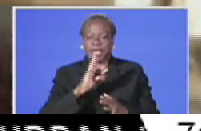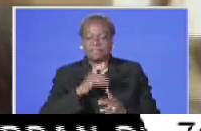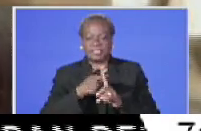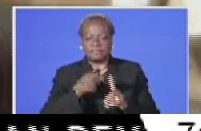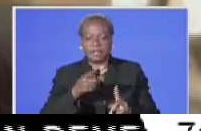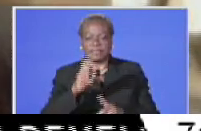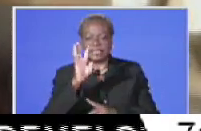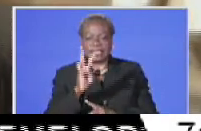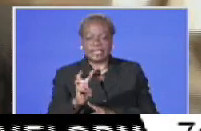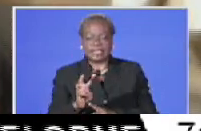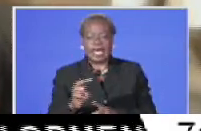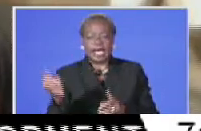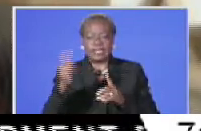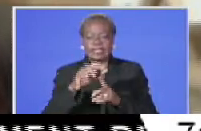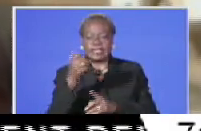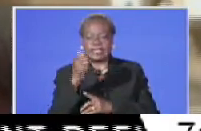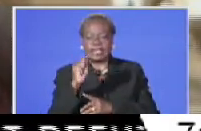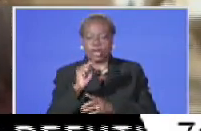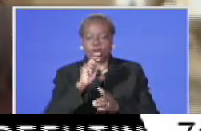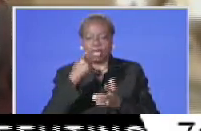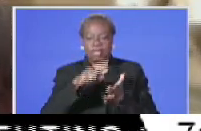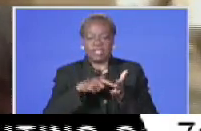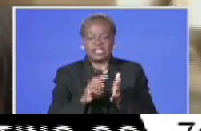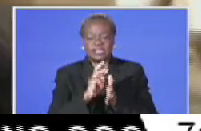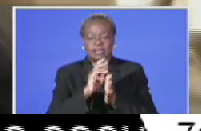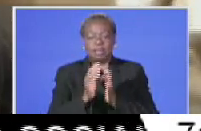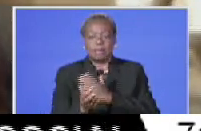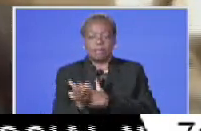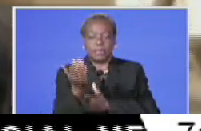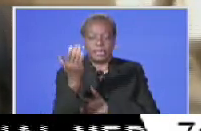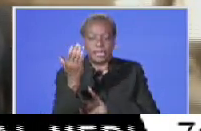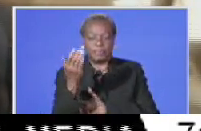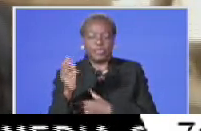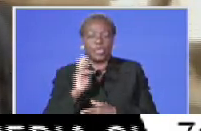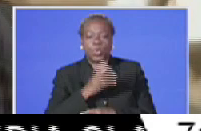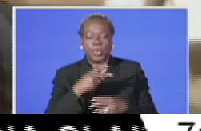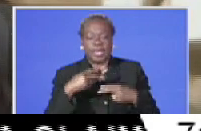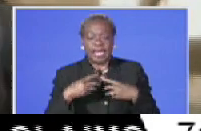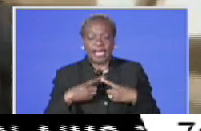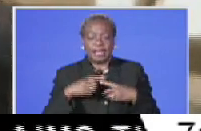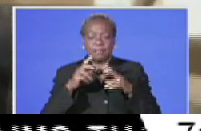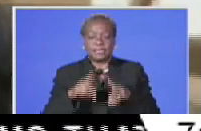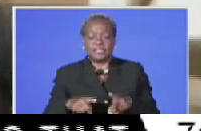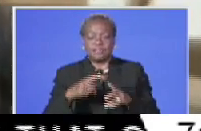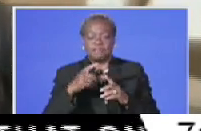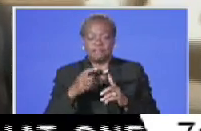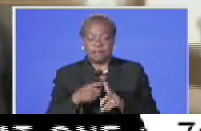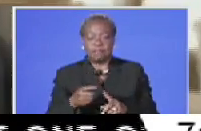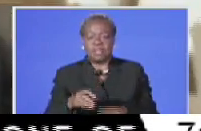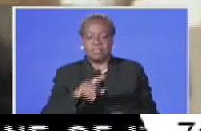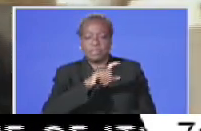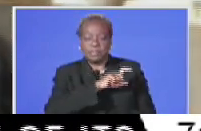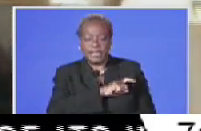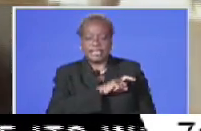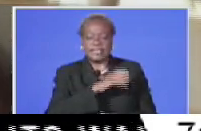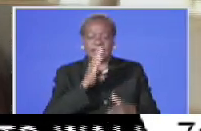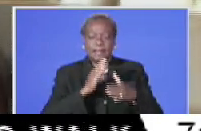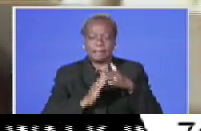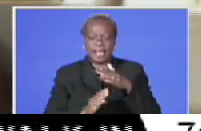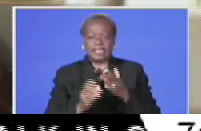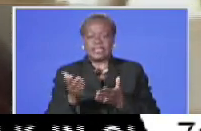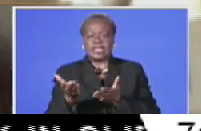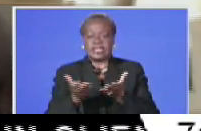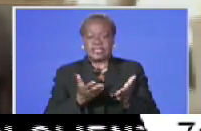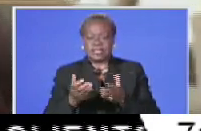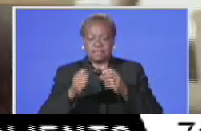until almost 10 o'clock this morning, and we had great support from persons such as from the police force, BPL, the banks, the service